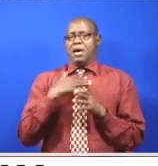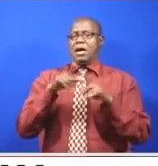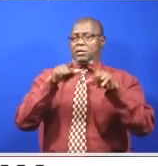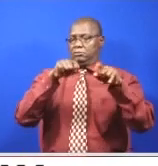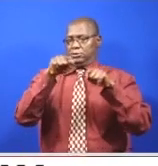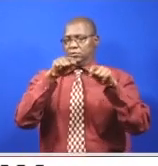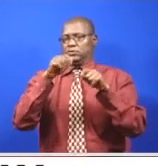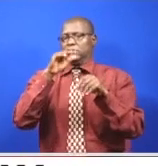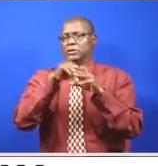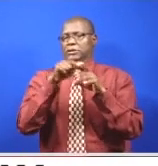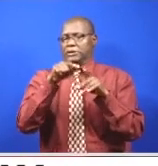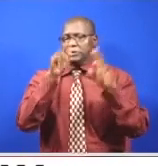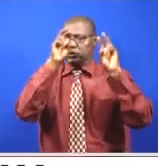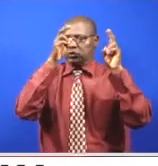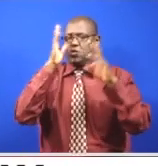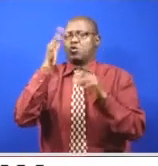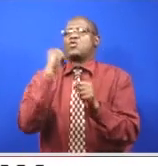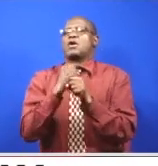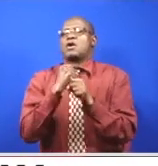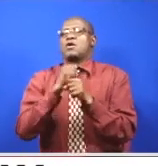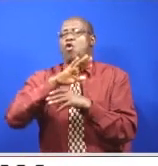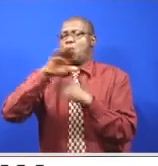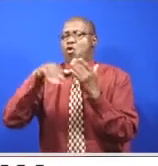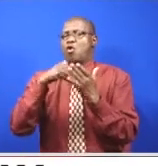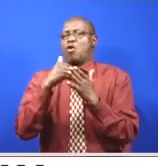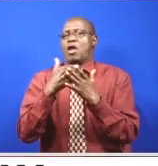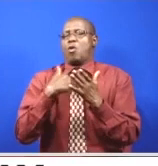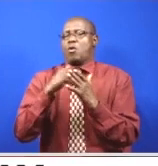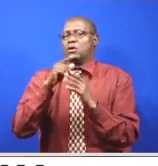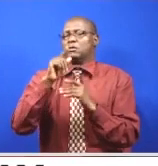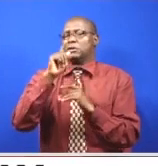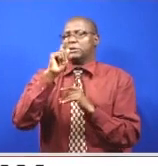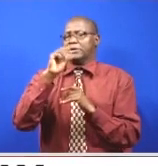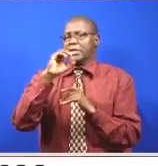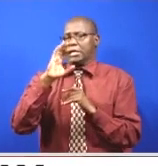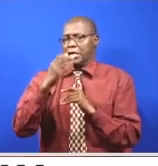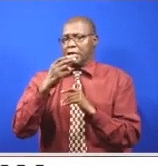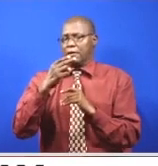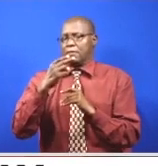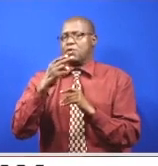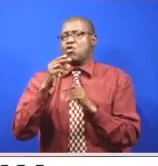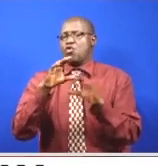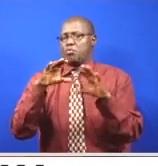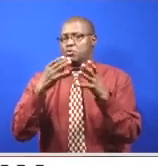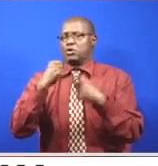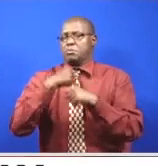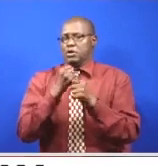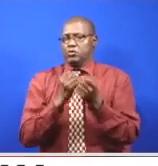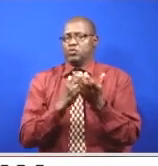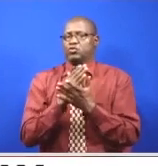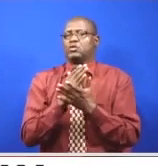in that context, will work with all our tech community to ensure that we actualize